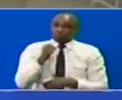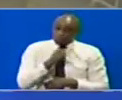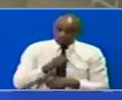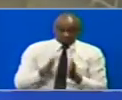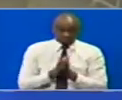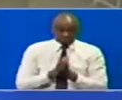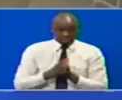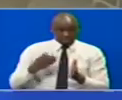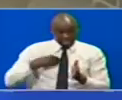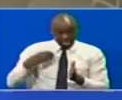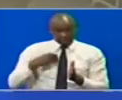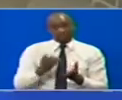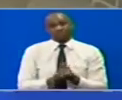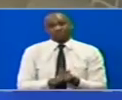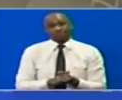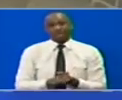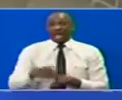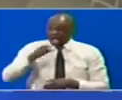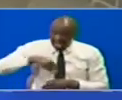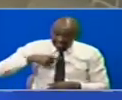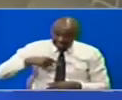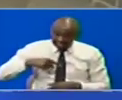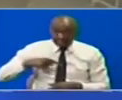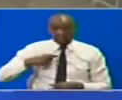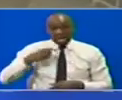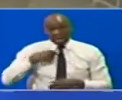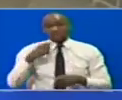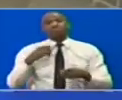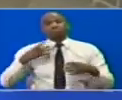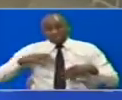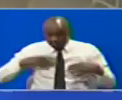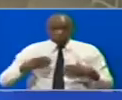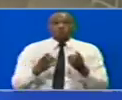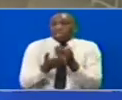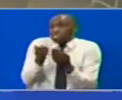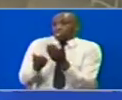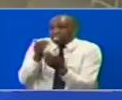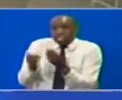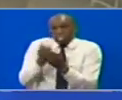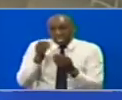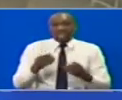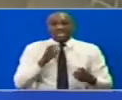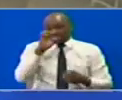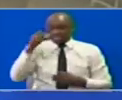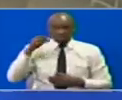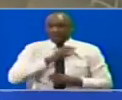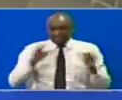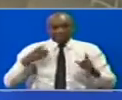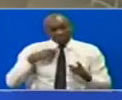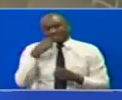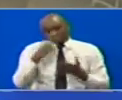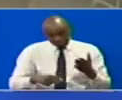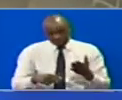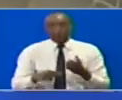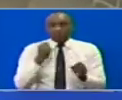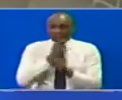helm of government. We do not massage people's egos here, but we bruise them so